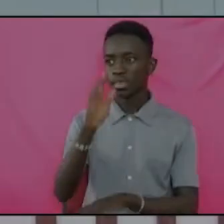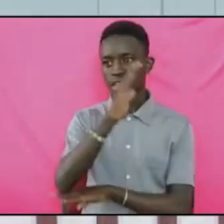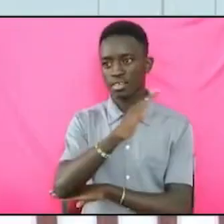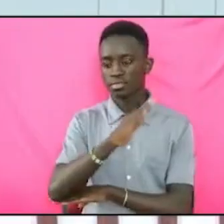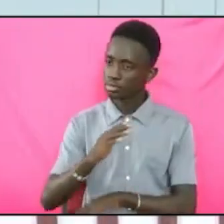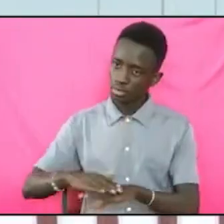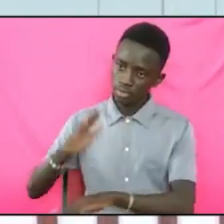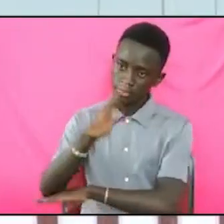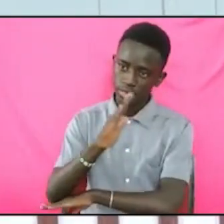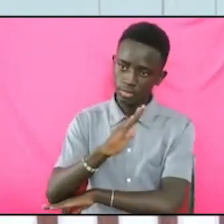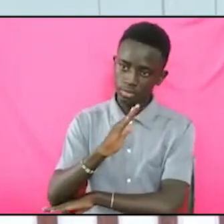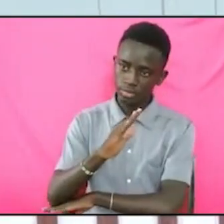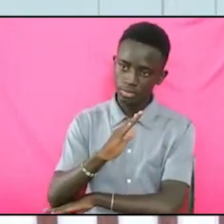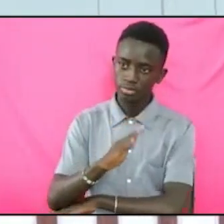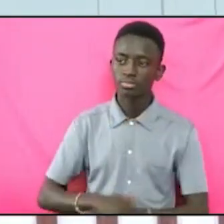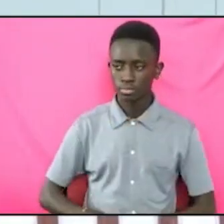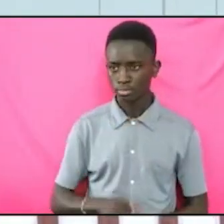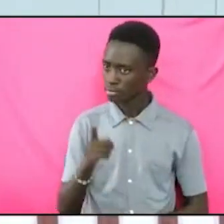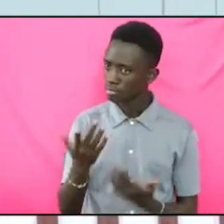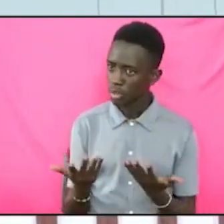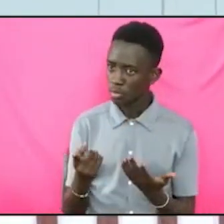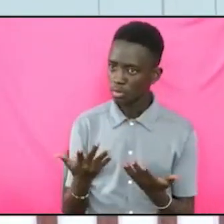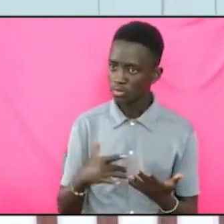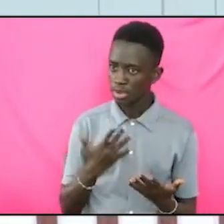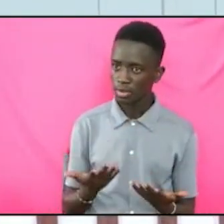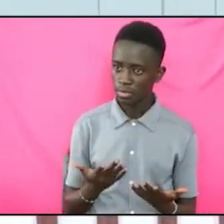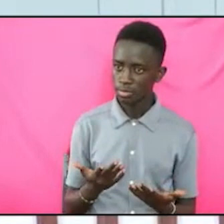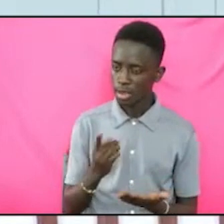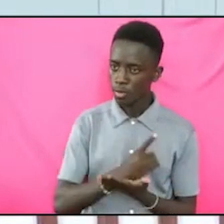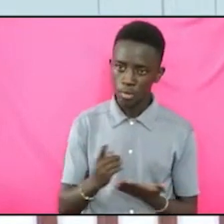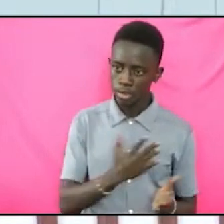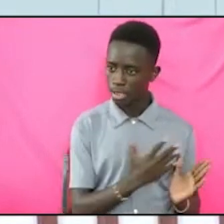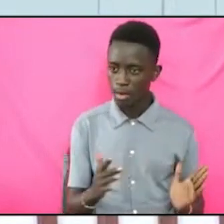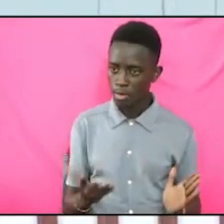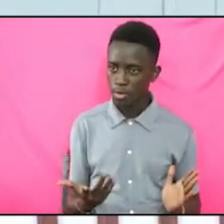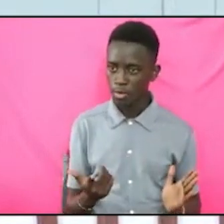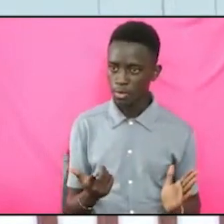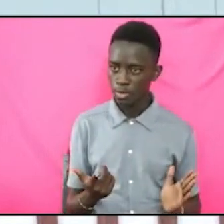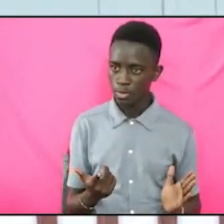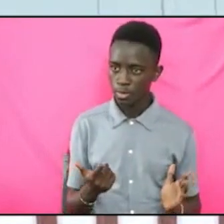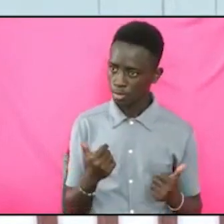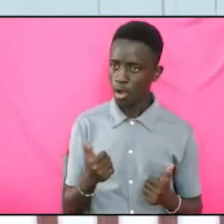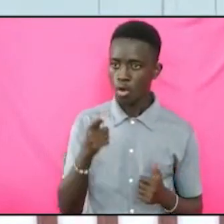Good afternoon, church. How are you? How was the week? You managed or you